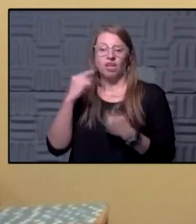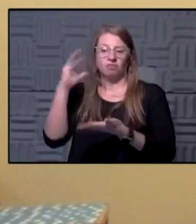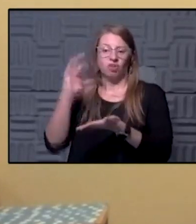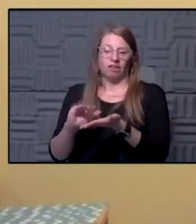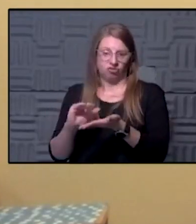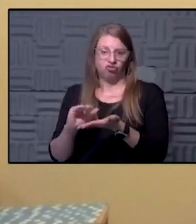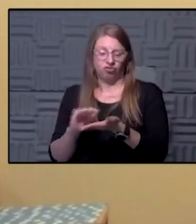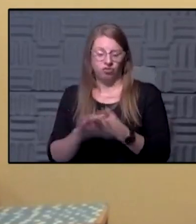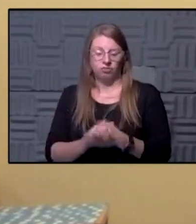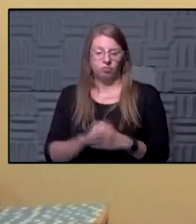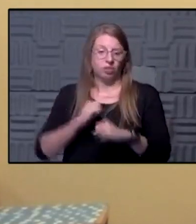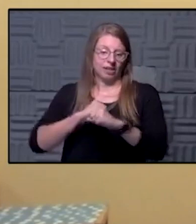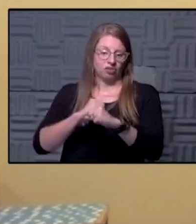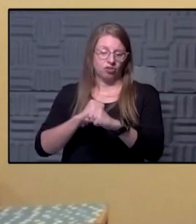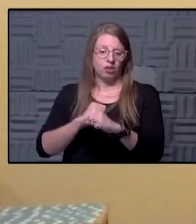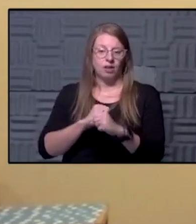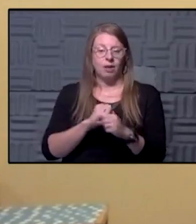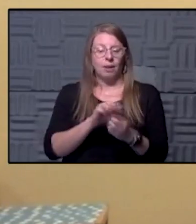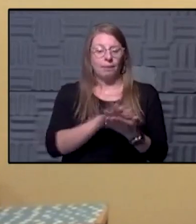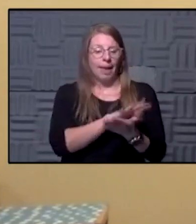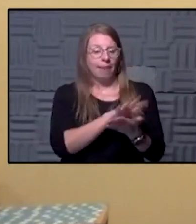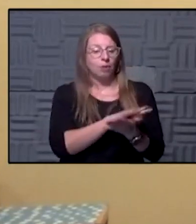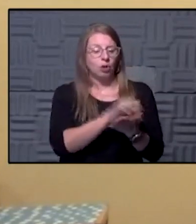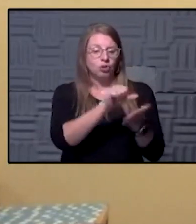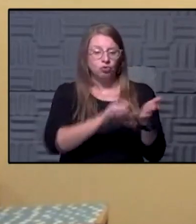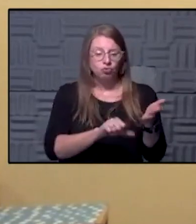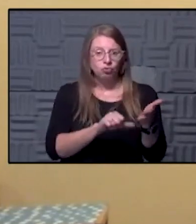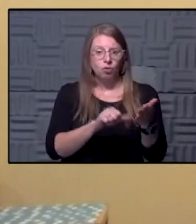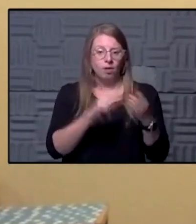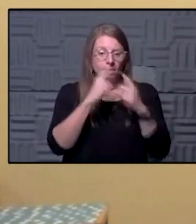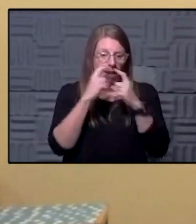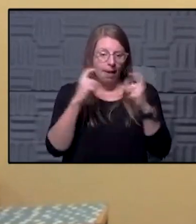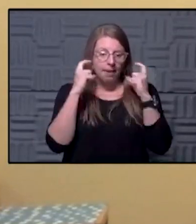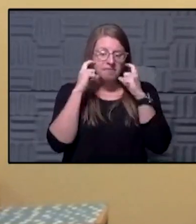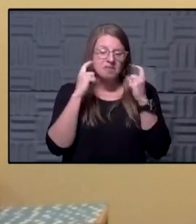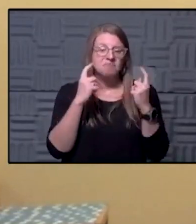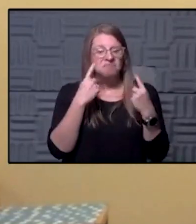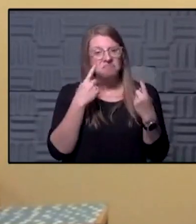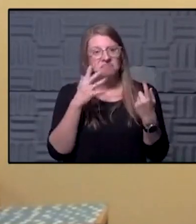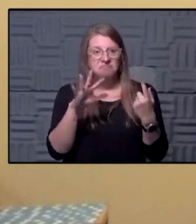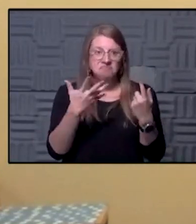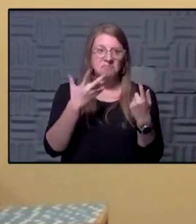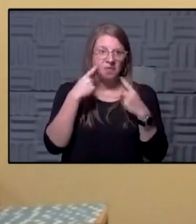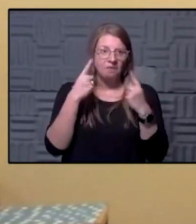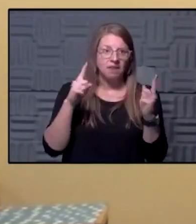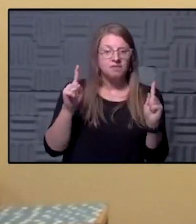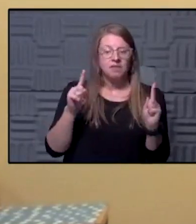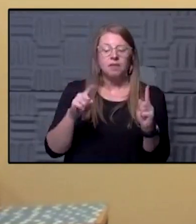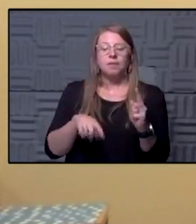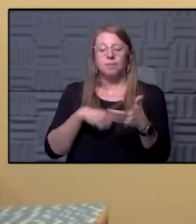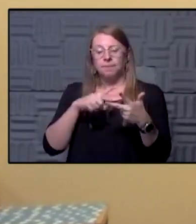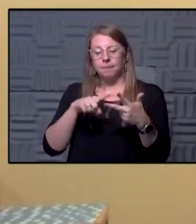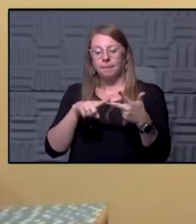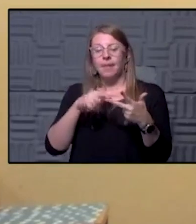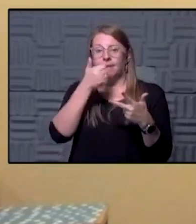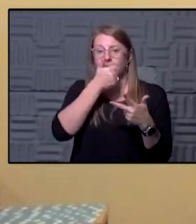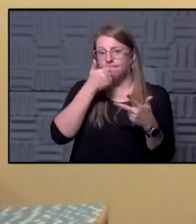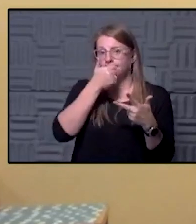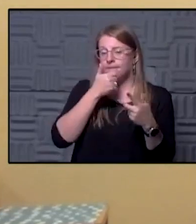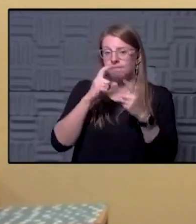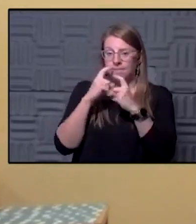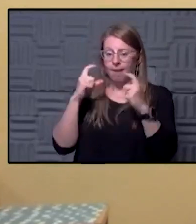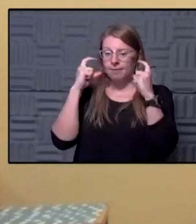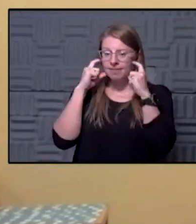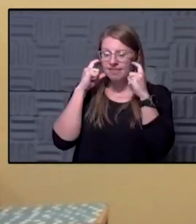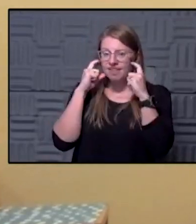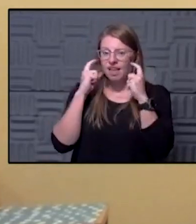there. And then, paper surgical masks we think are pretty effective. And then, the cloth masks a